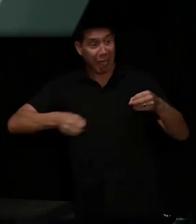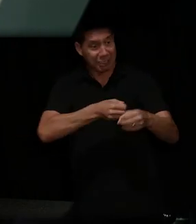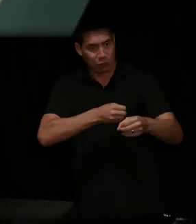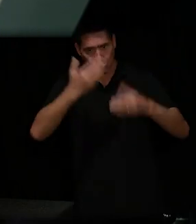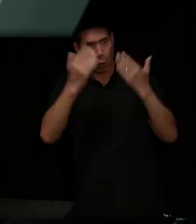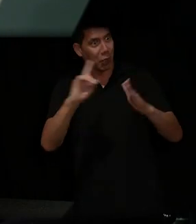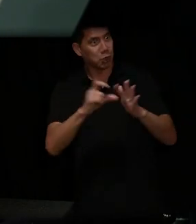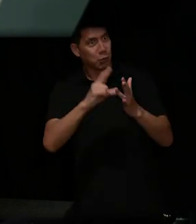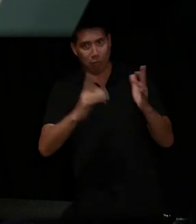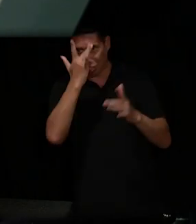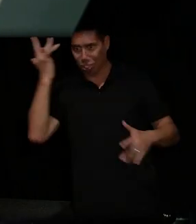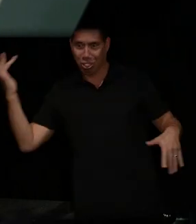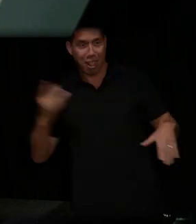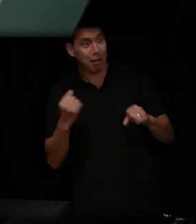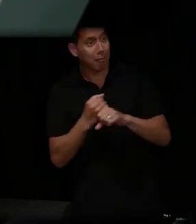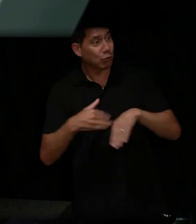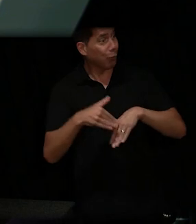of trouble. Yeah.